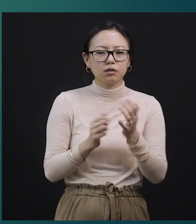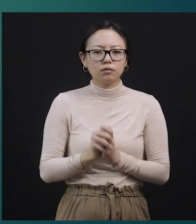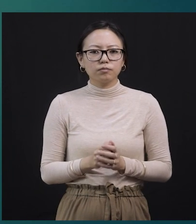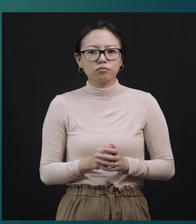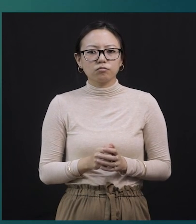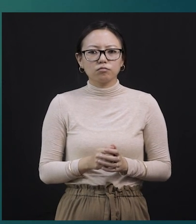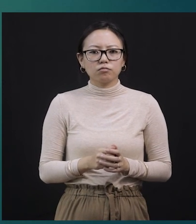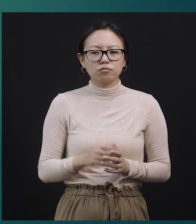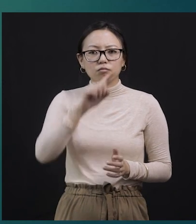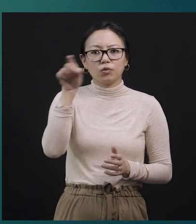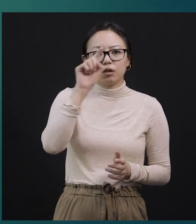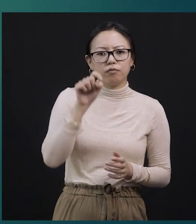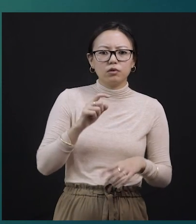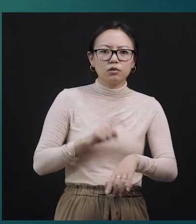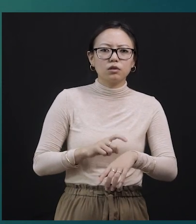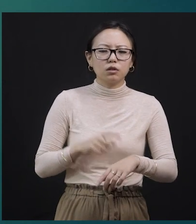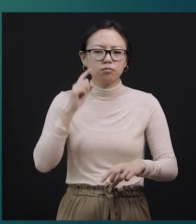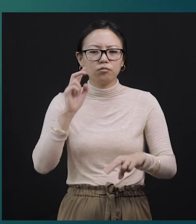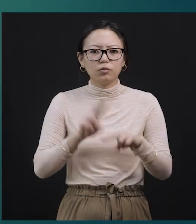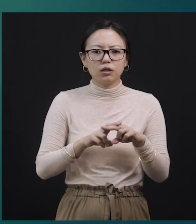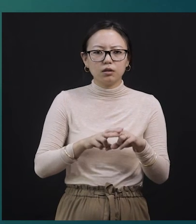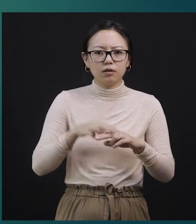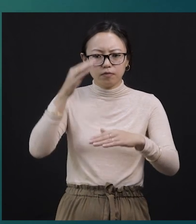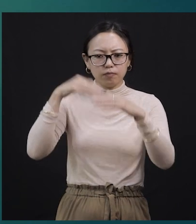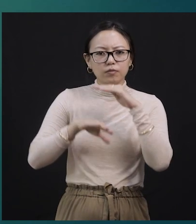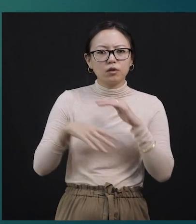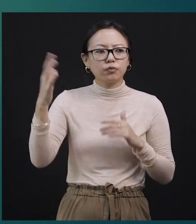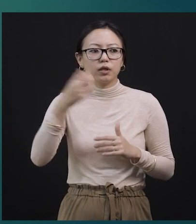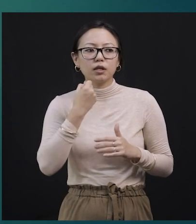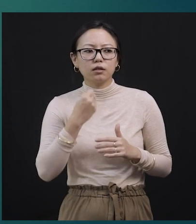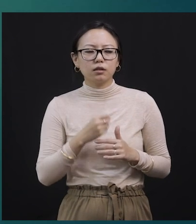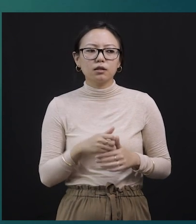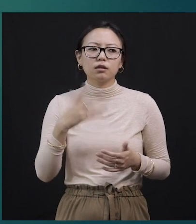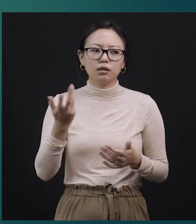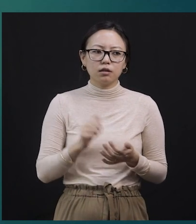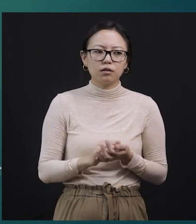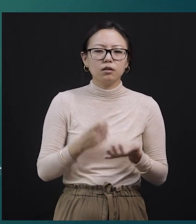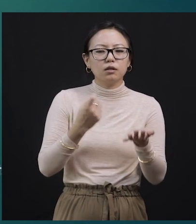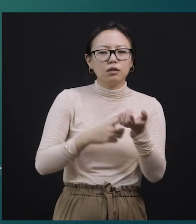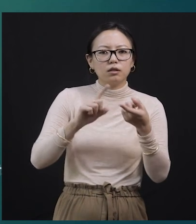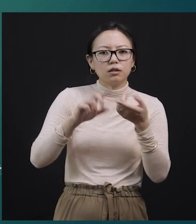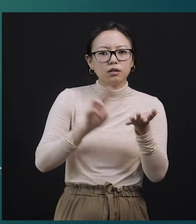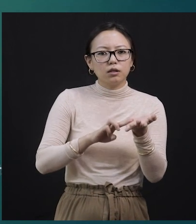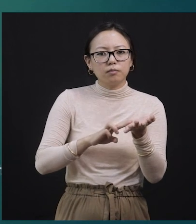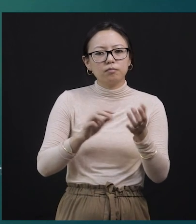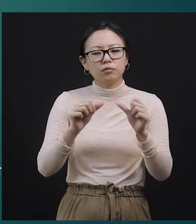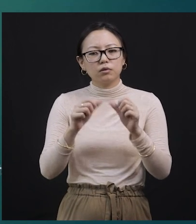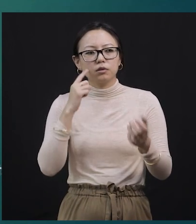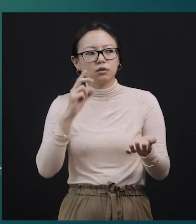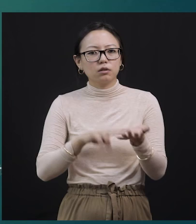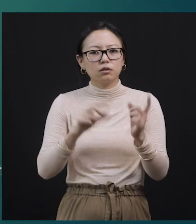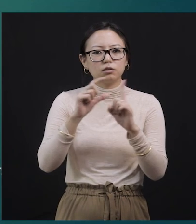remainder, and the number that you are putting it on your right hand side for a division, that is your quotient, right? So